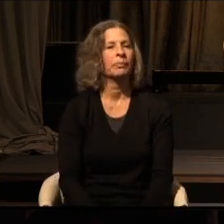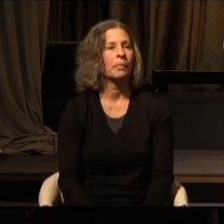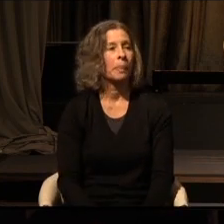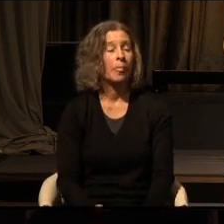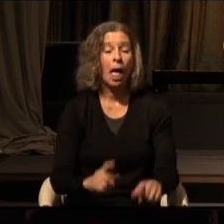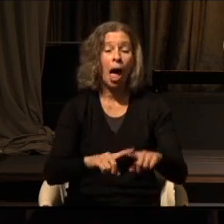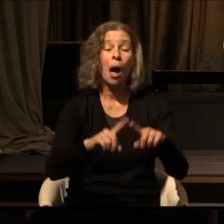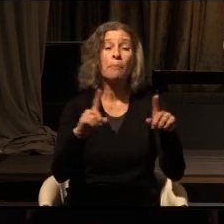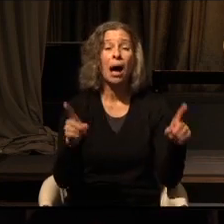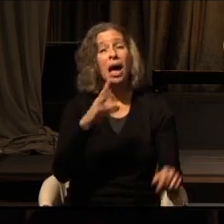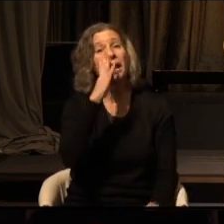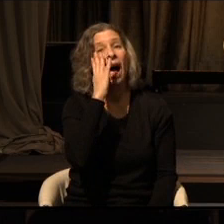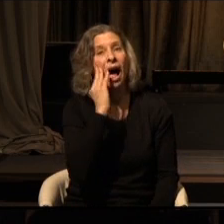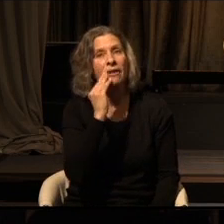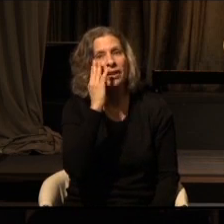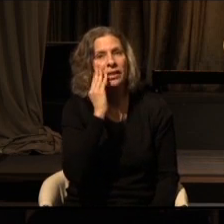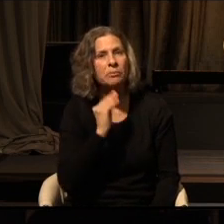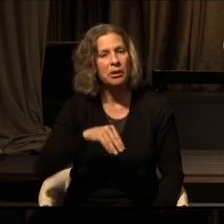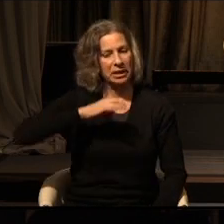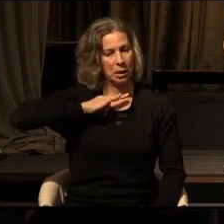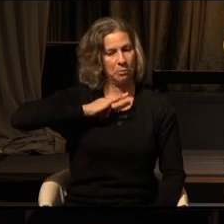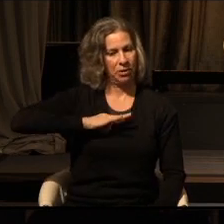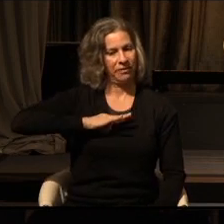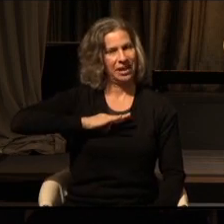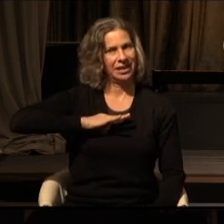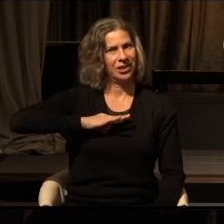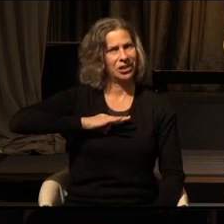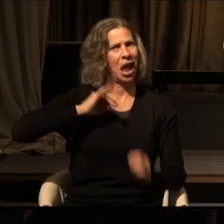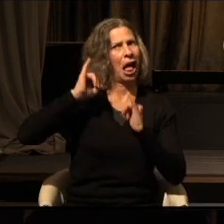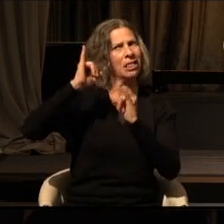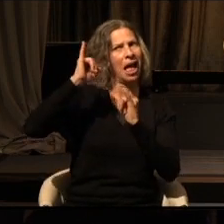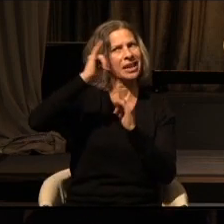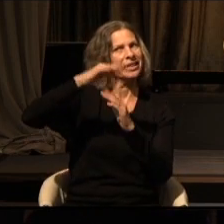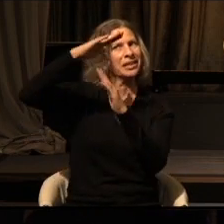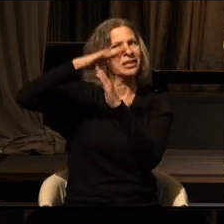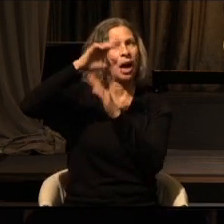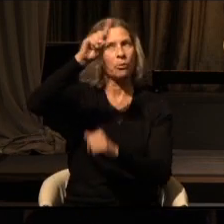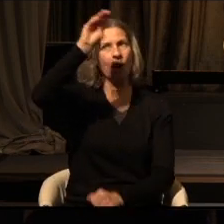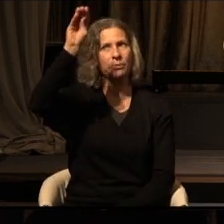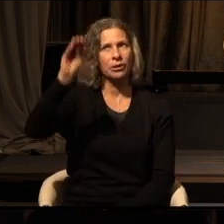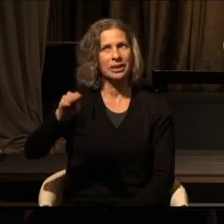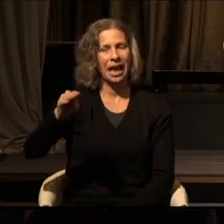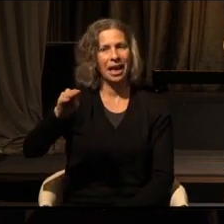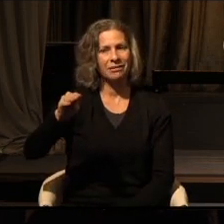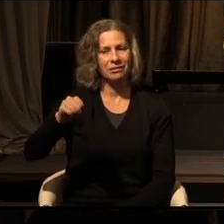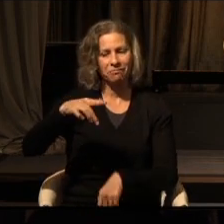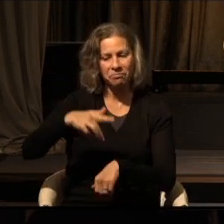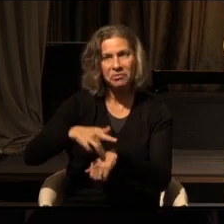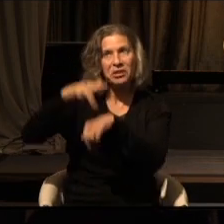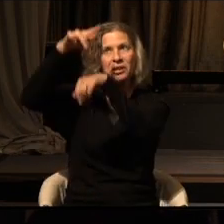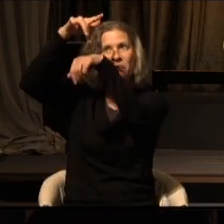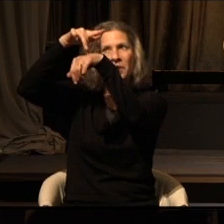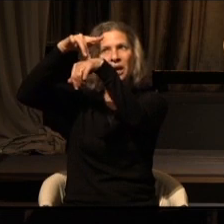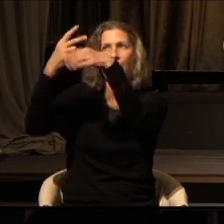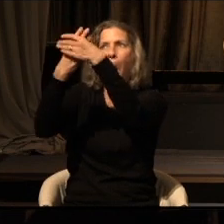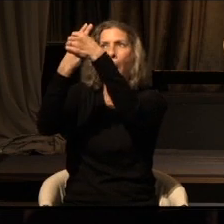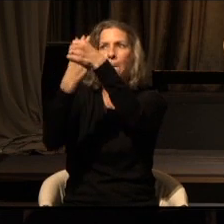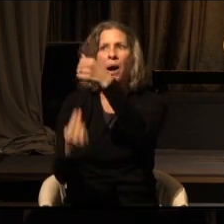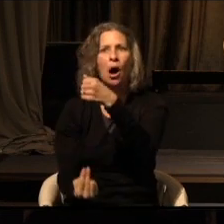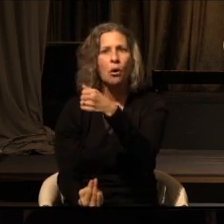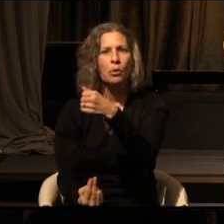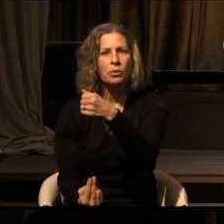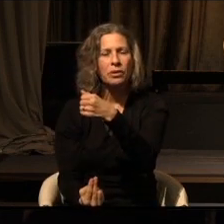yet I have experienced privilege like the top 1%. I live on both sides of the fence. I lament